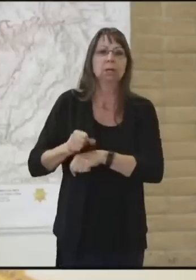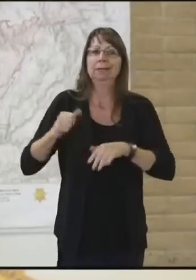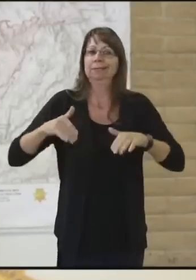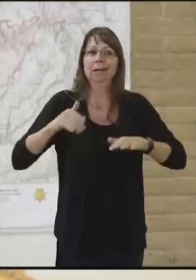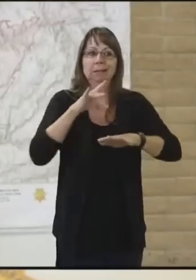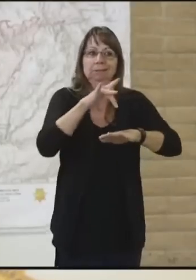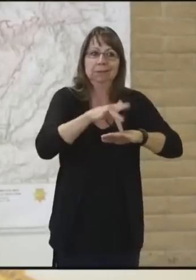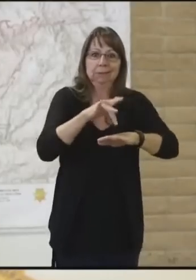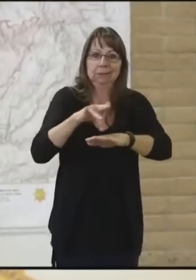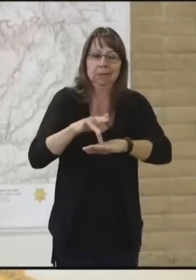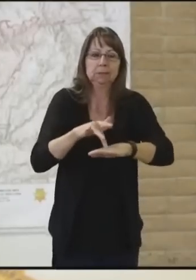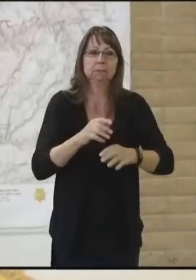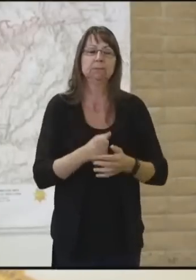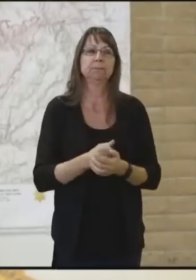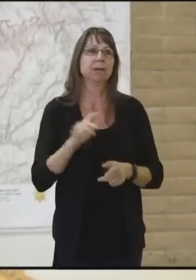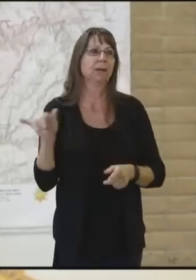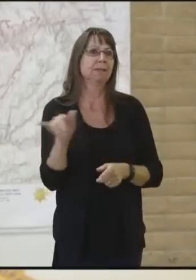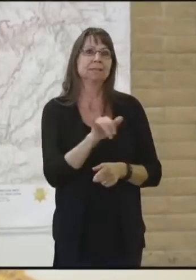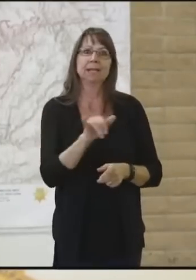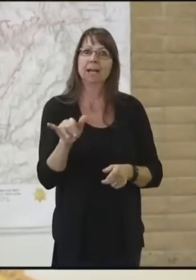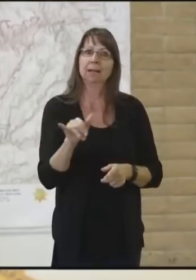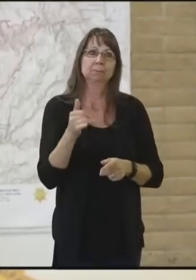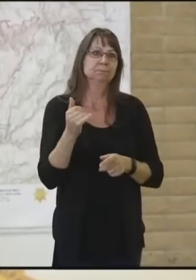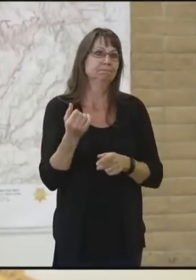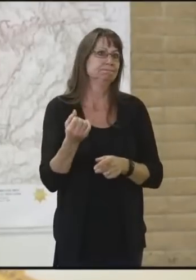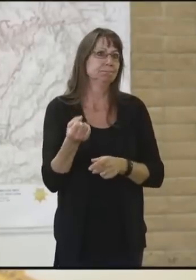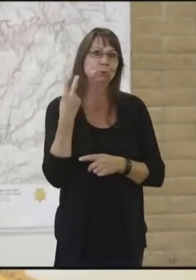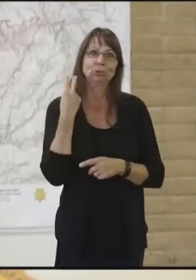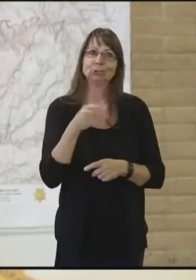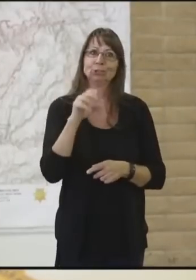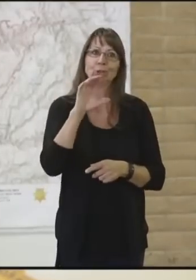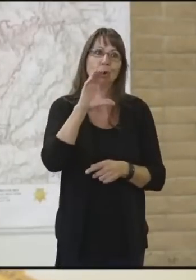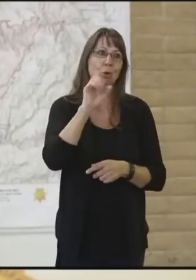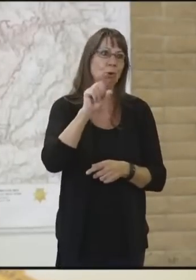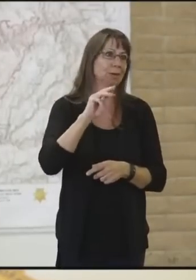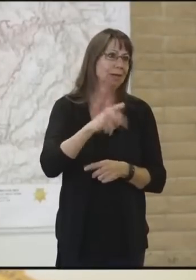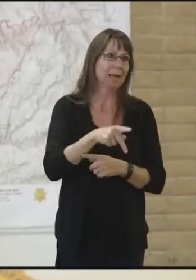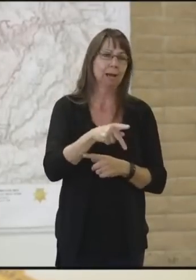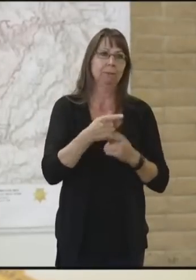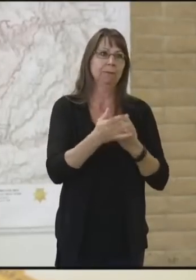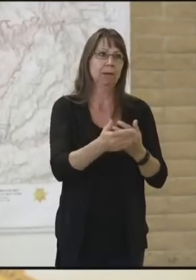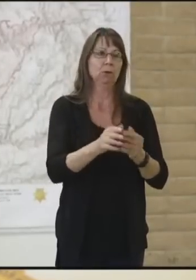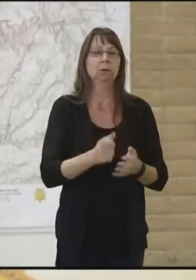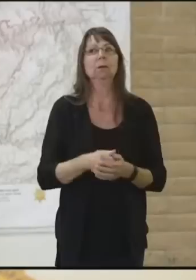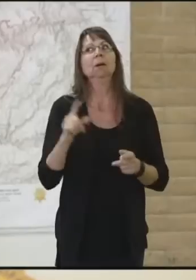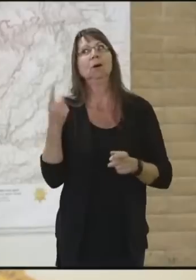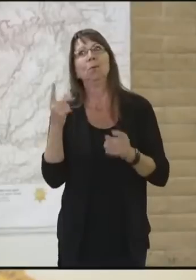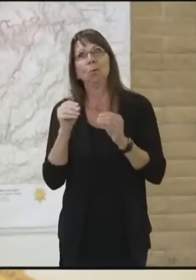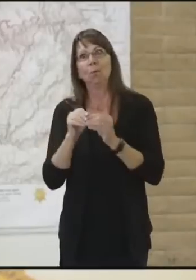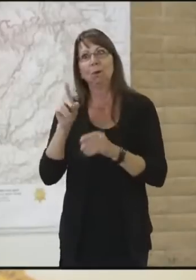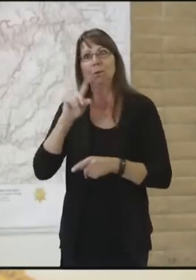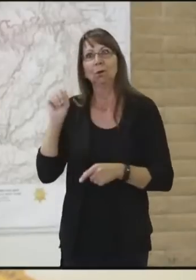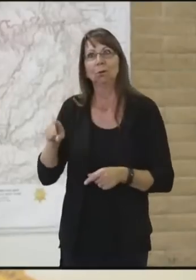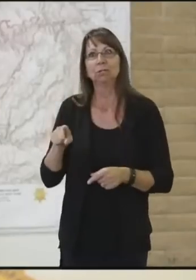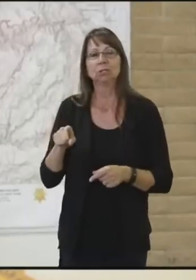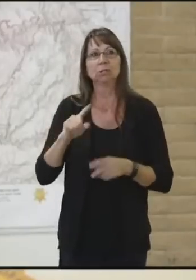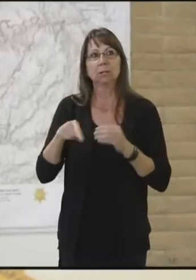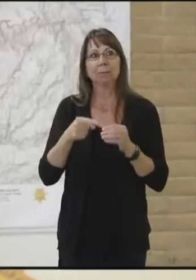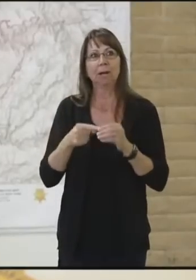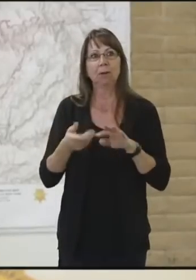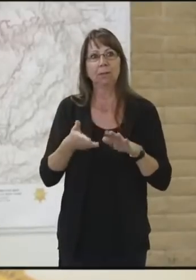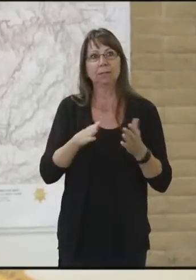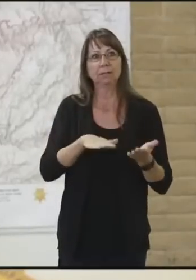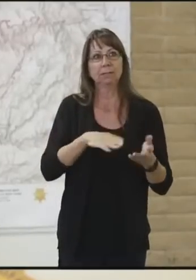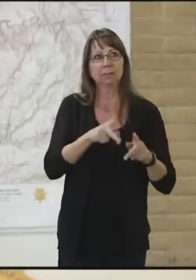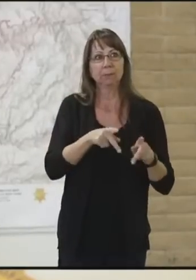just like the campfire, fire does very devastating things to areas. And one more question about the deceased, I'm sorry. But I